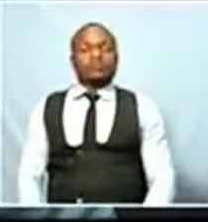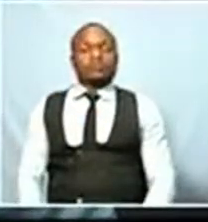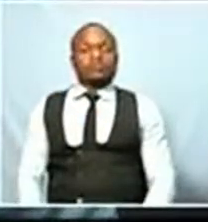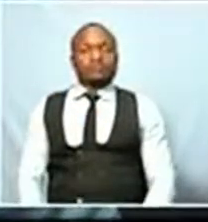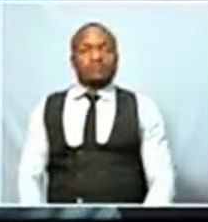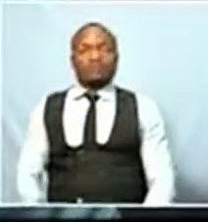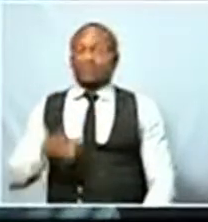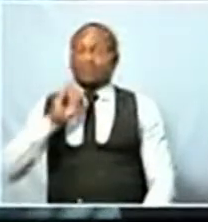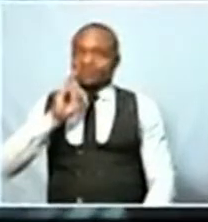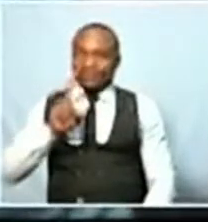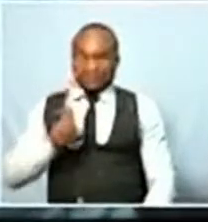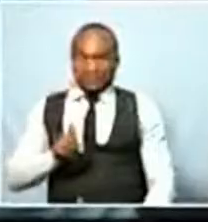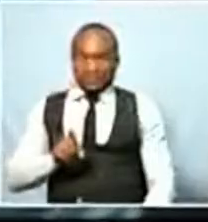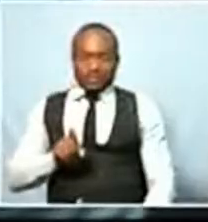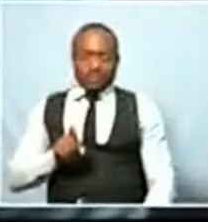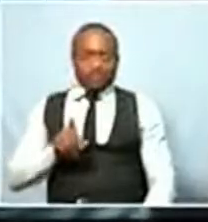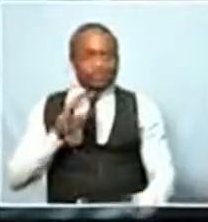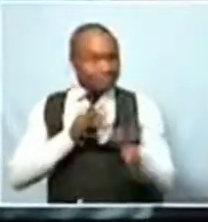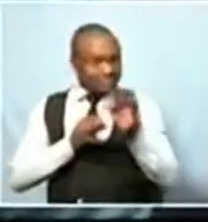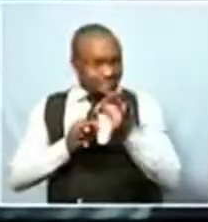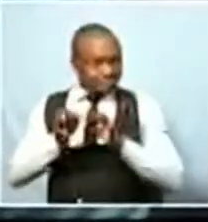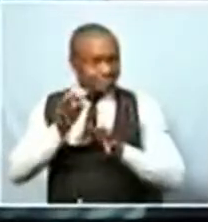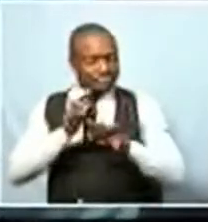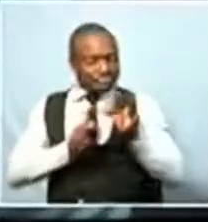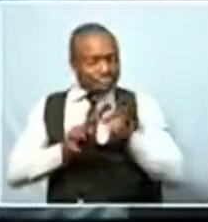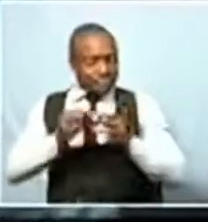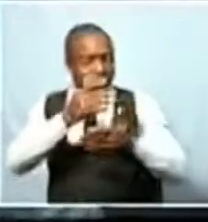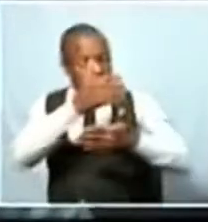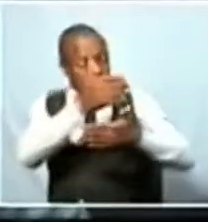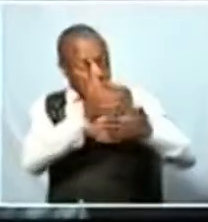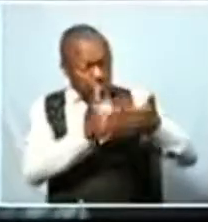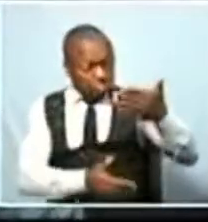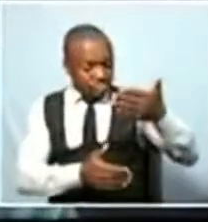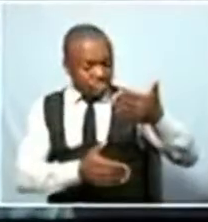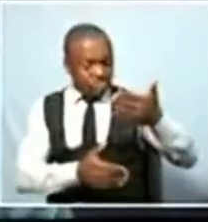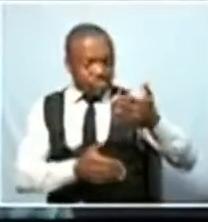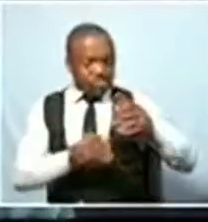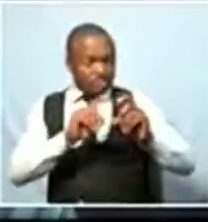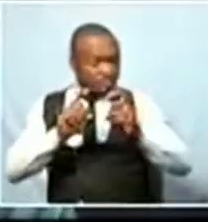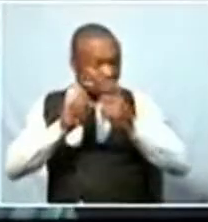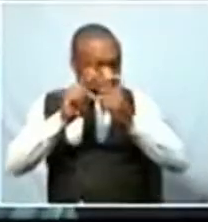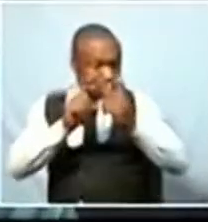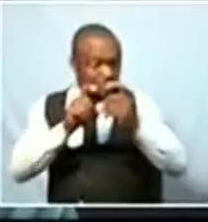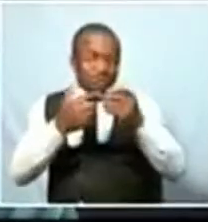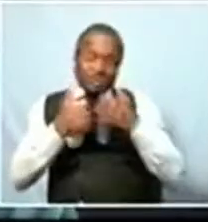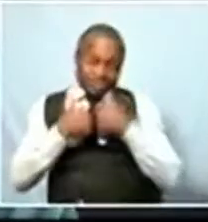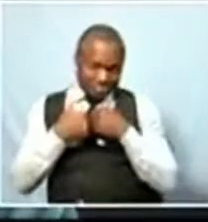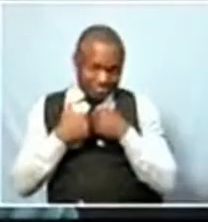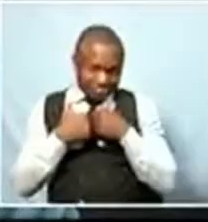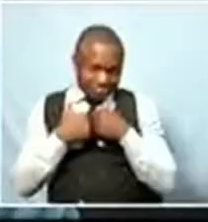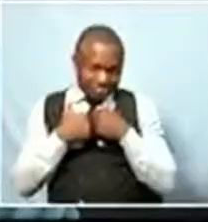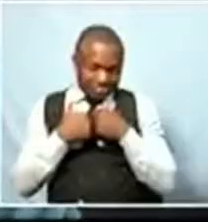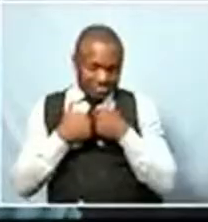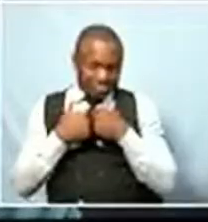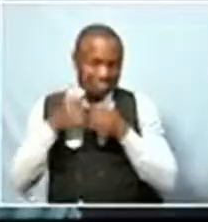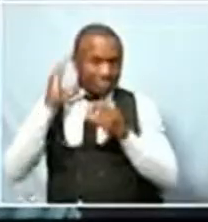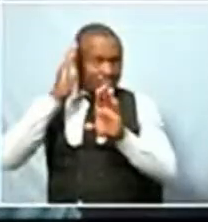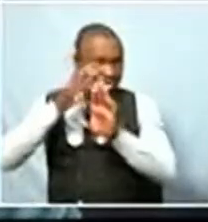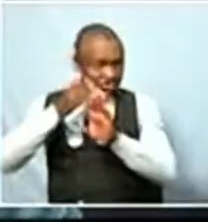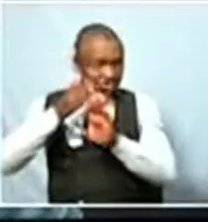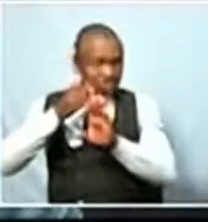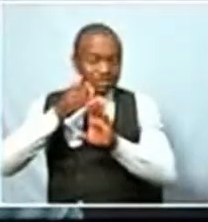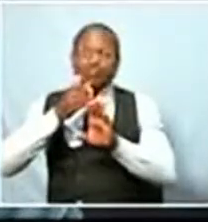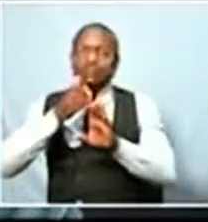they should tabulate, like let's say, the challenges that they are having, particularly in the